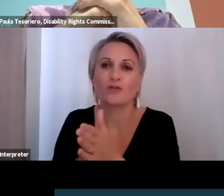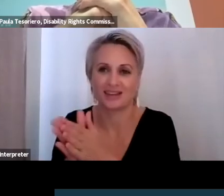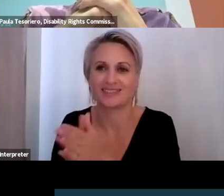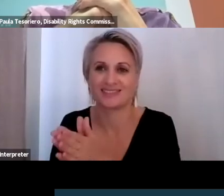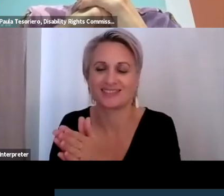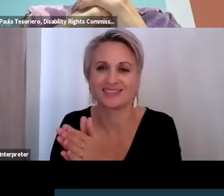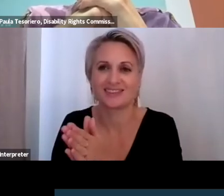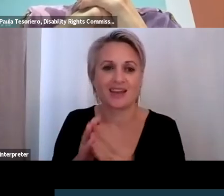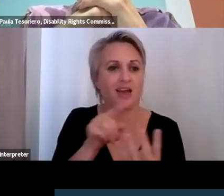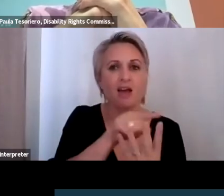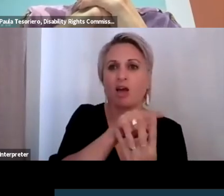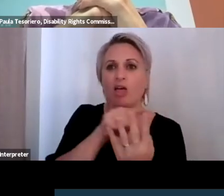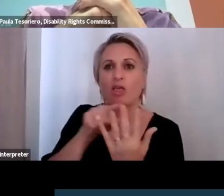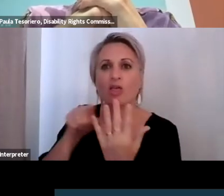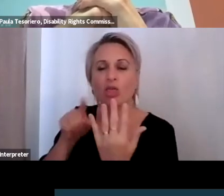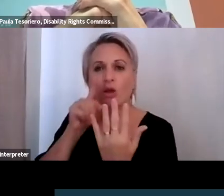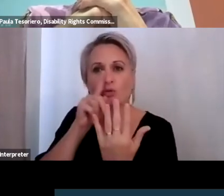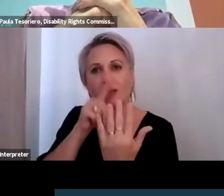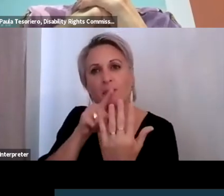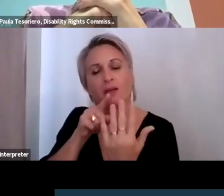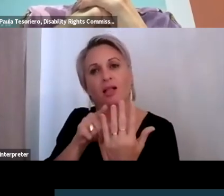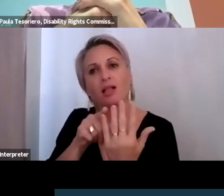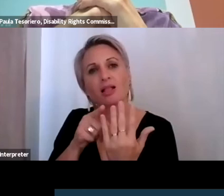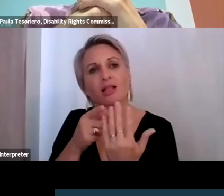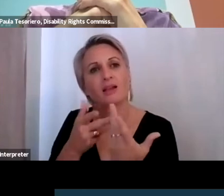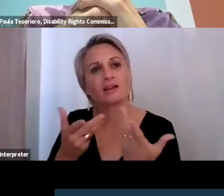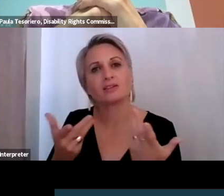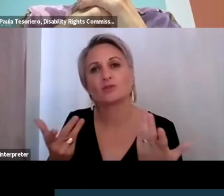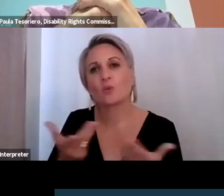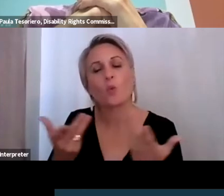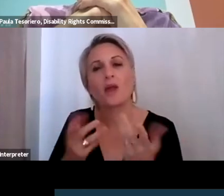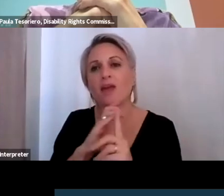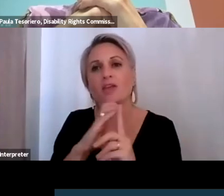culture is, lives, breeds.